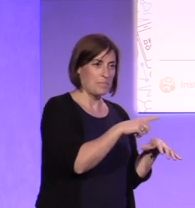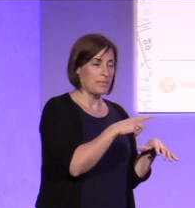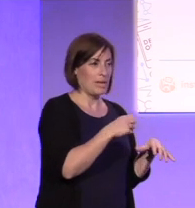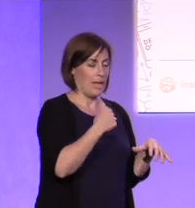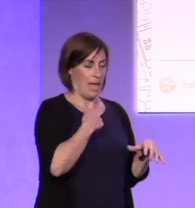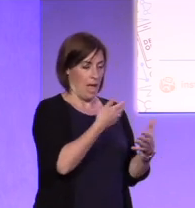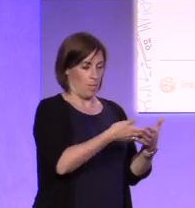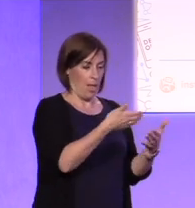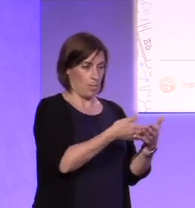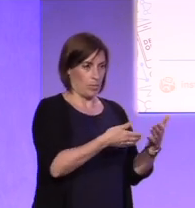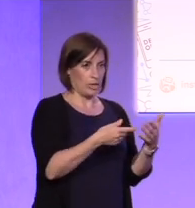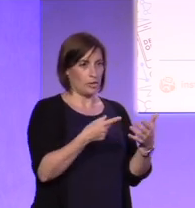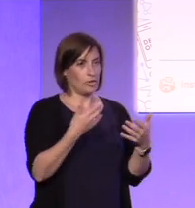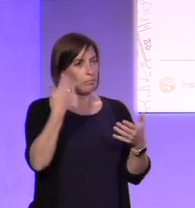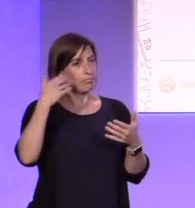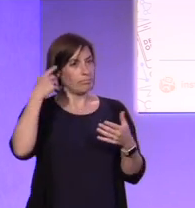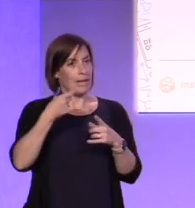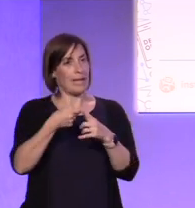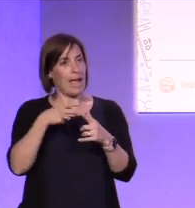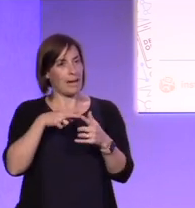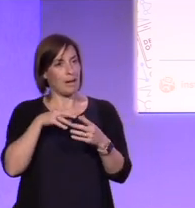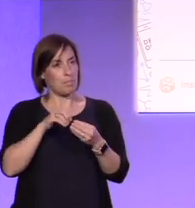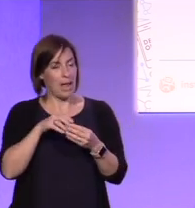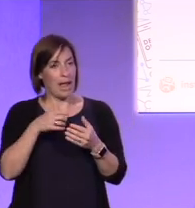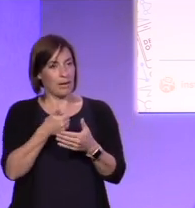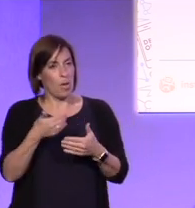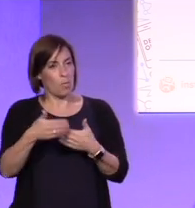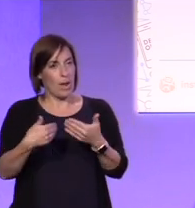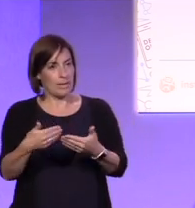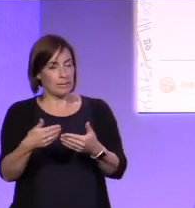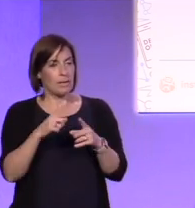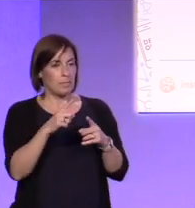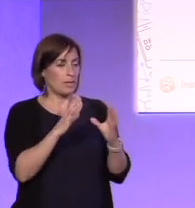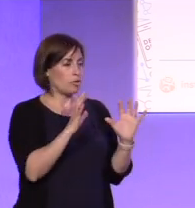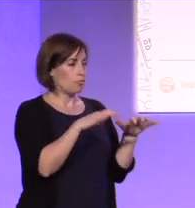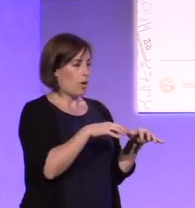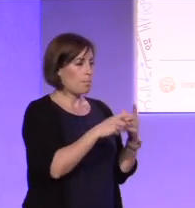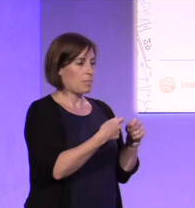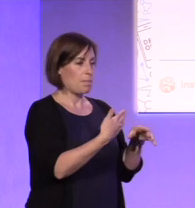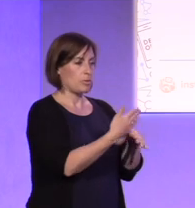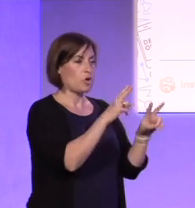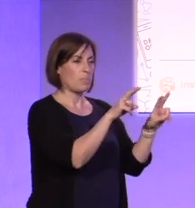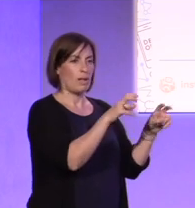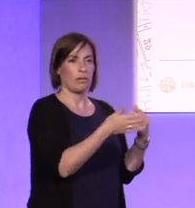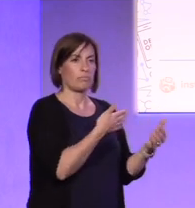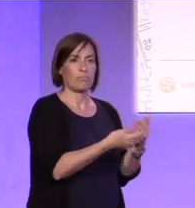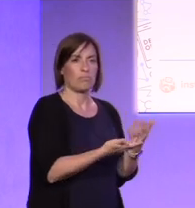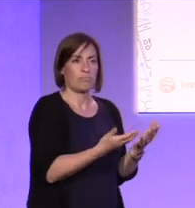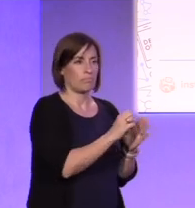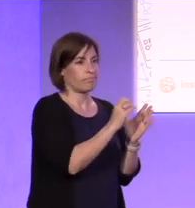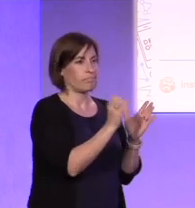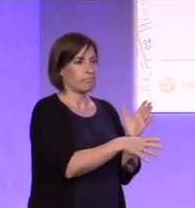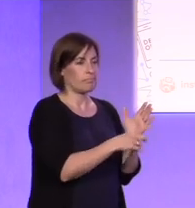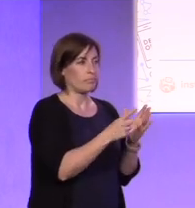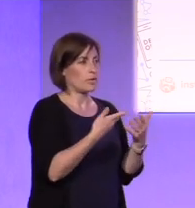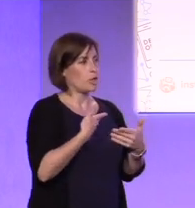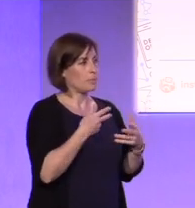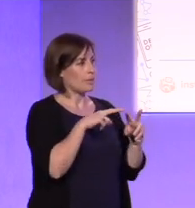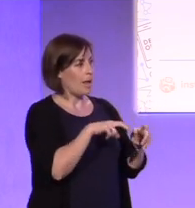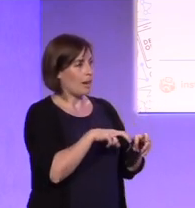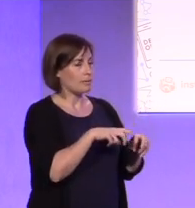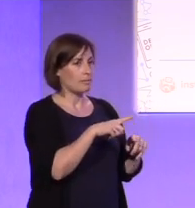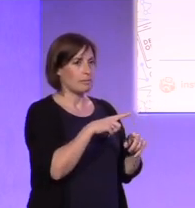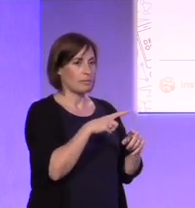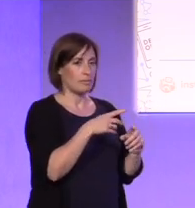to teams? What Scrum did is it took away job titles. We did away with business analysts and software engineers,